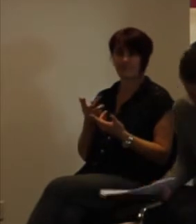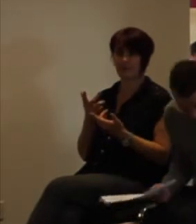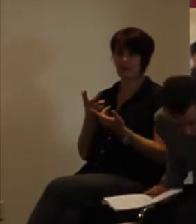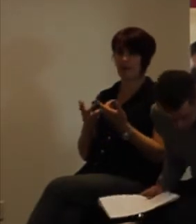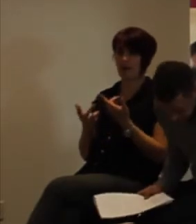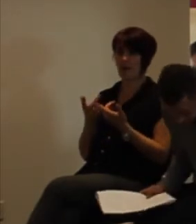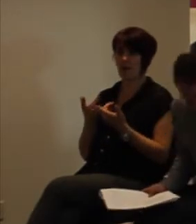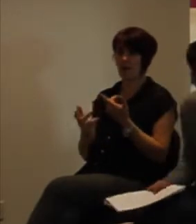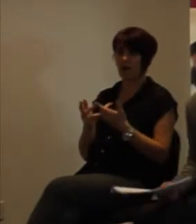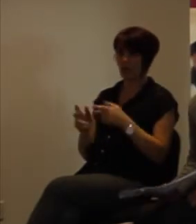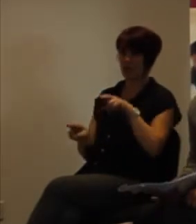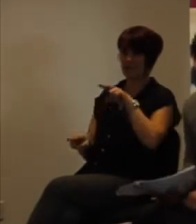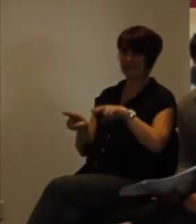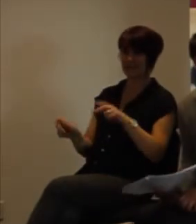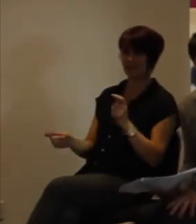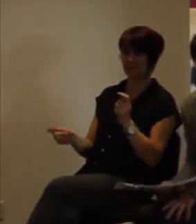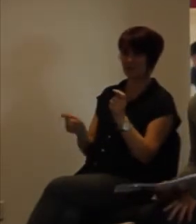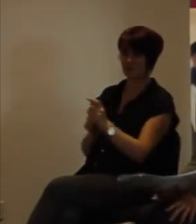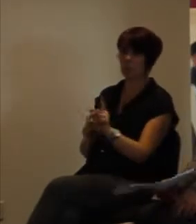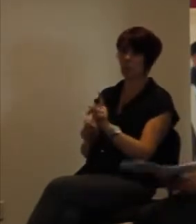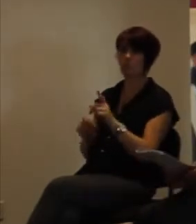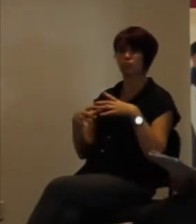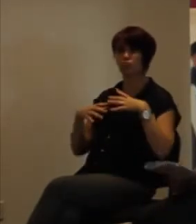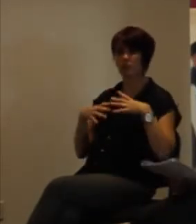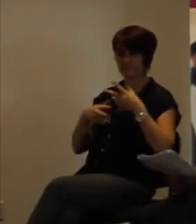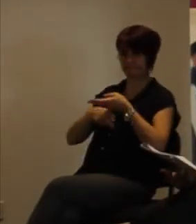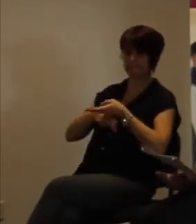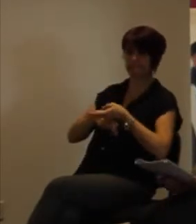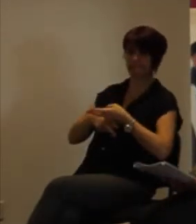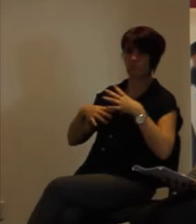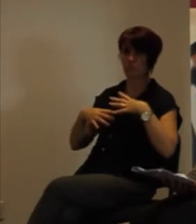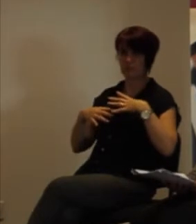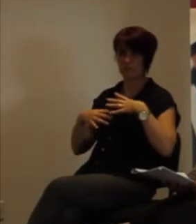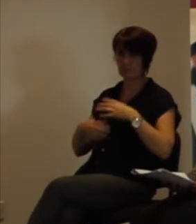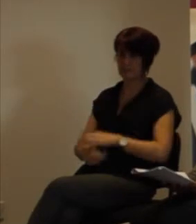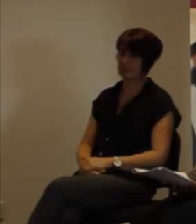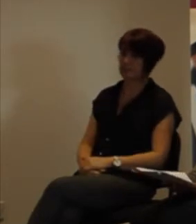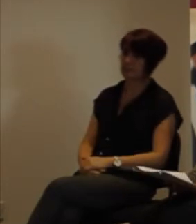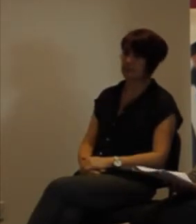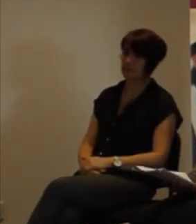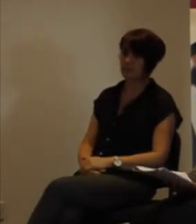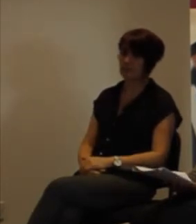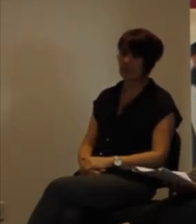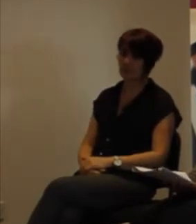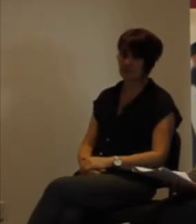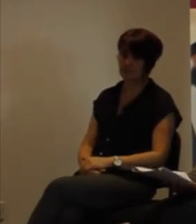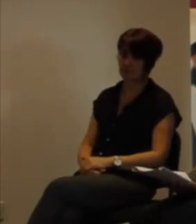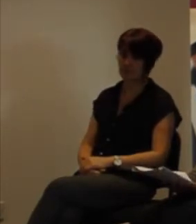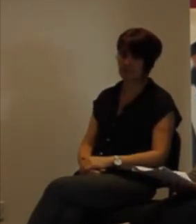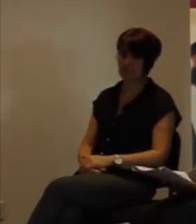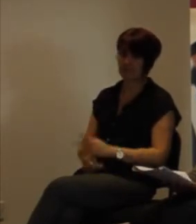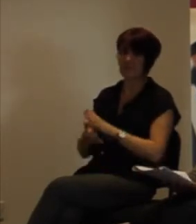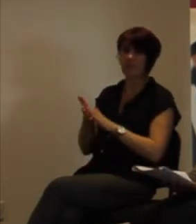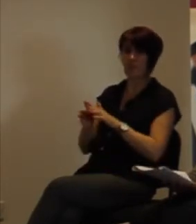adjustment to the assessment conditions will be supervised rest breaks. This is specifically again where the